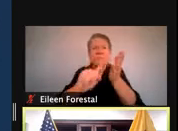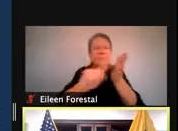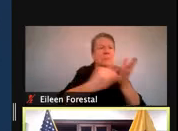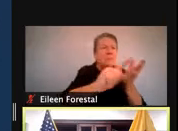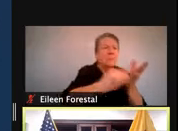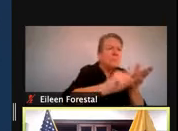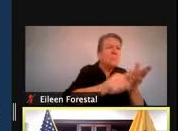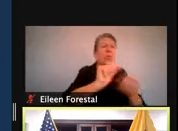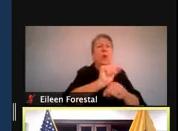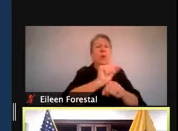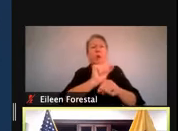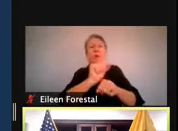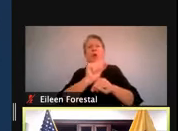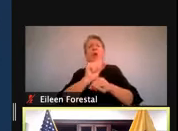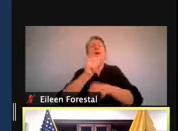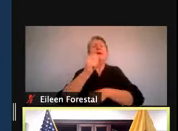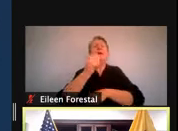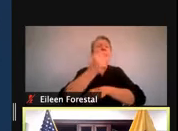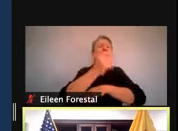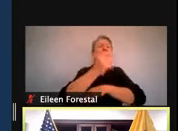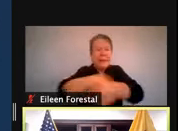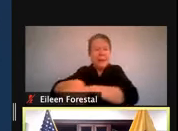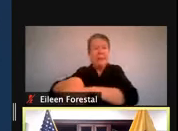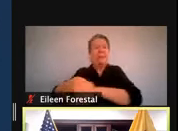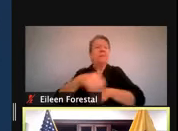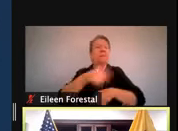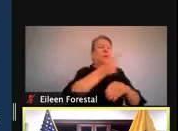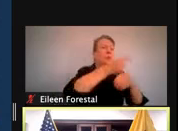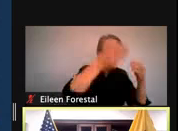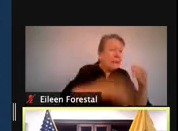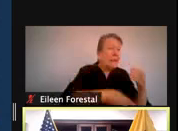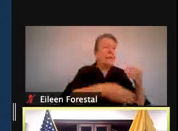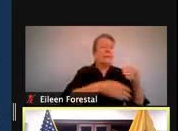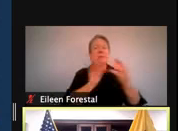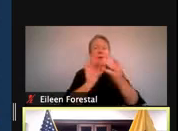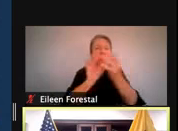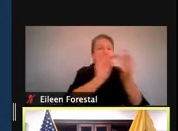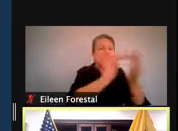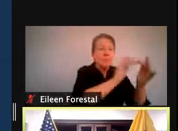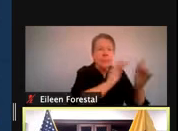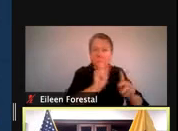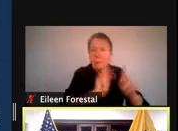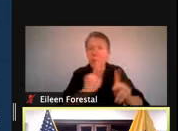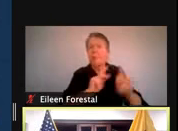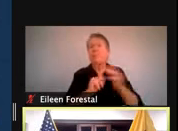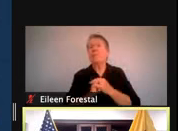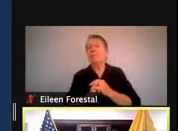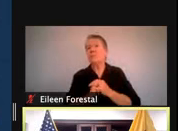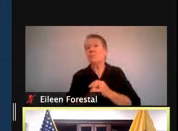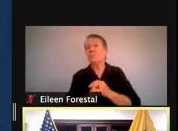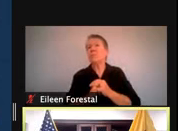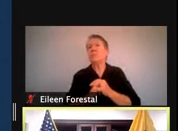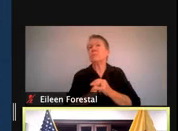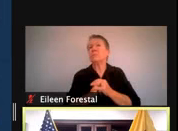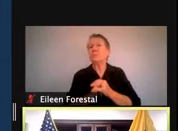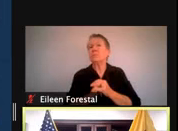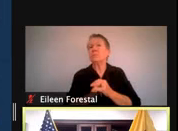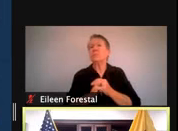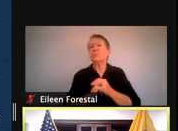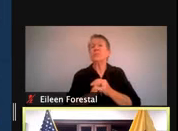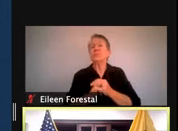to the departments where they will be stationed. Additional prospective contact tracers will begin training